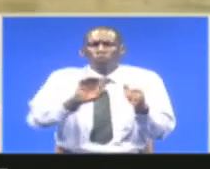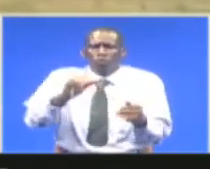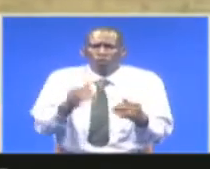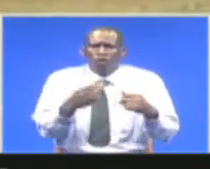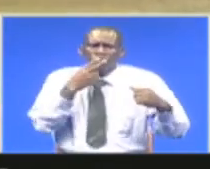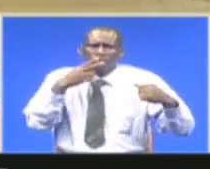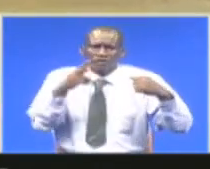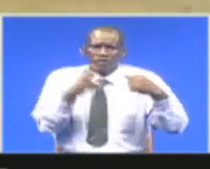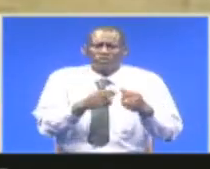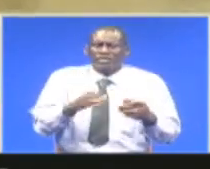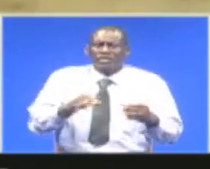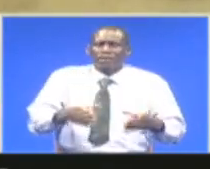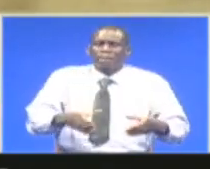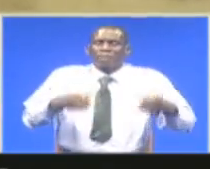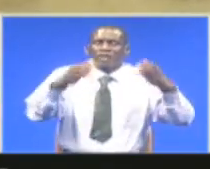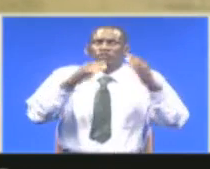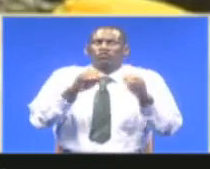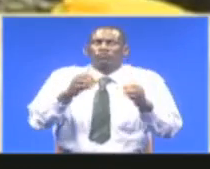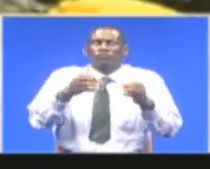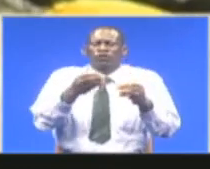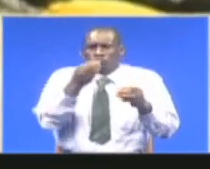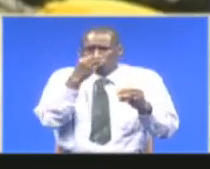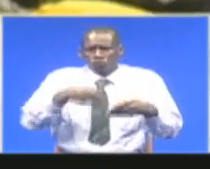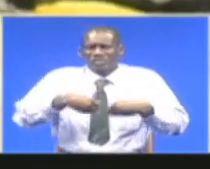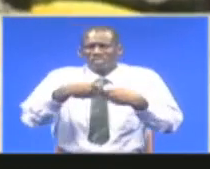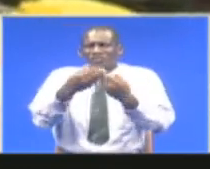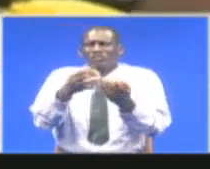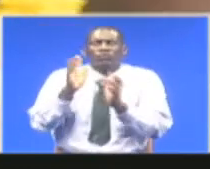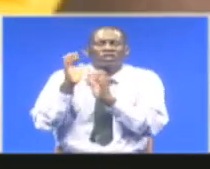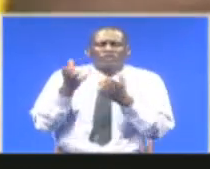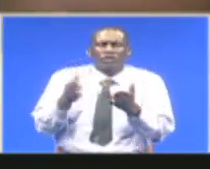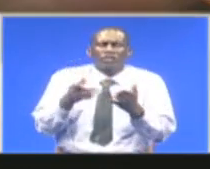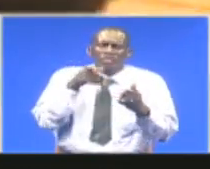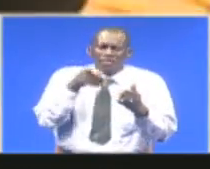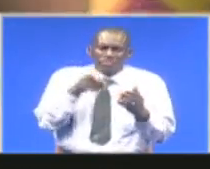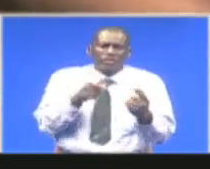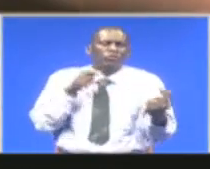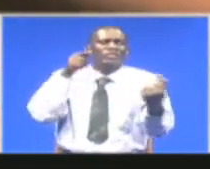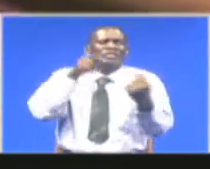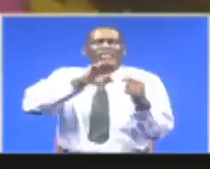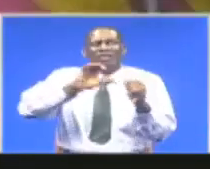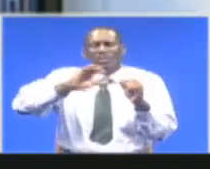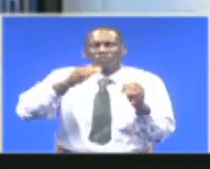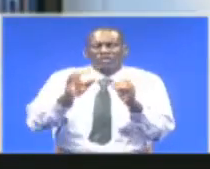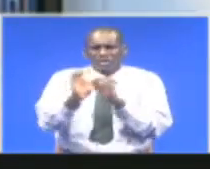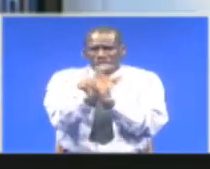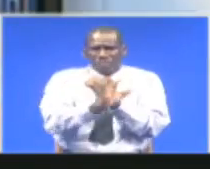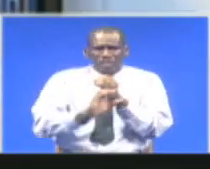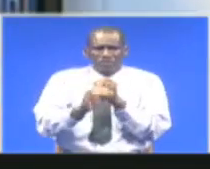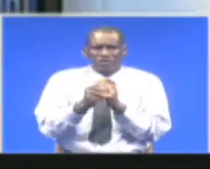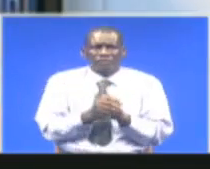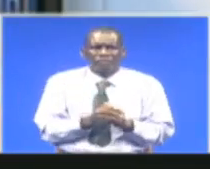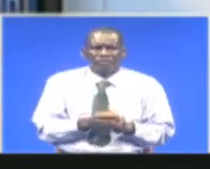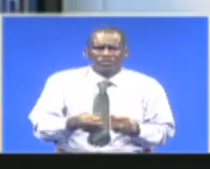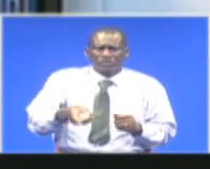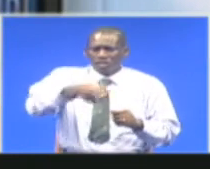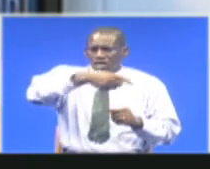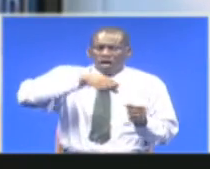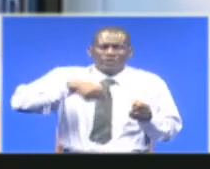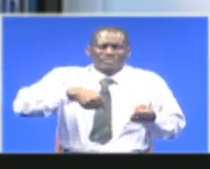food were today dispatched to Kilifi. The exercise will also target other counties in the country. Our strategic